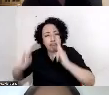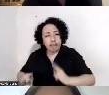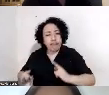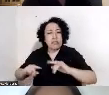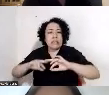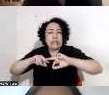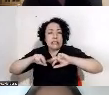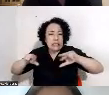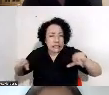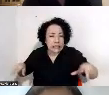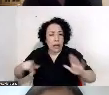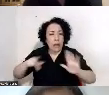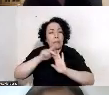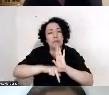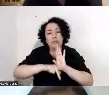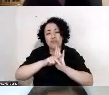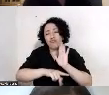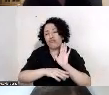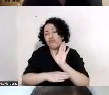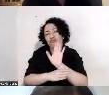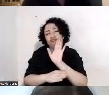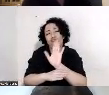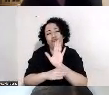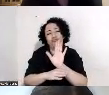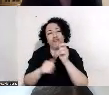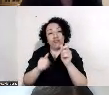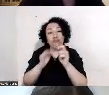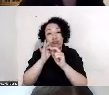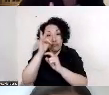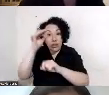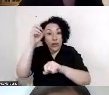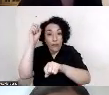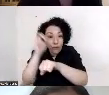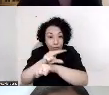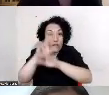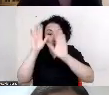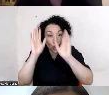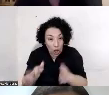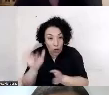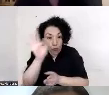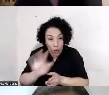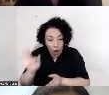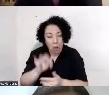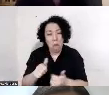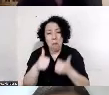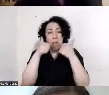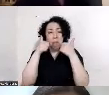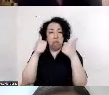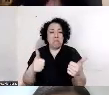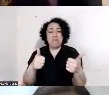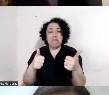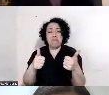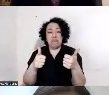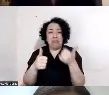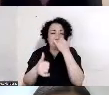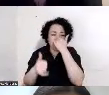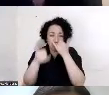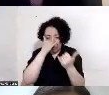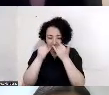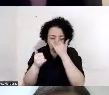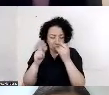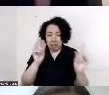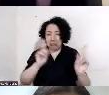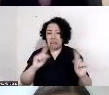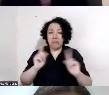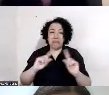projetos residenciais. A little less than half of our students also went to a smaller